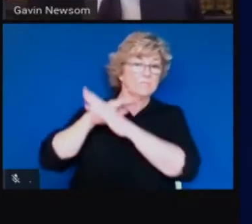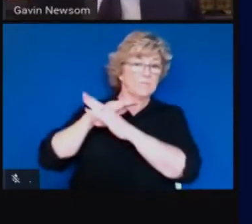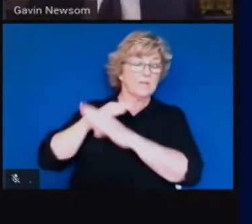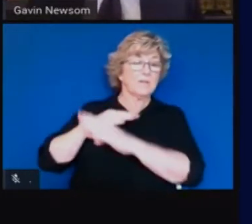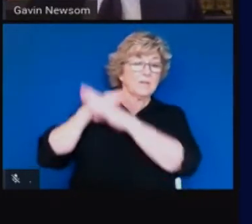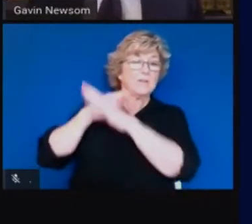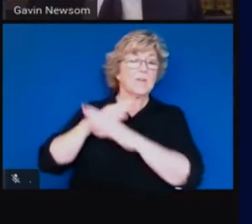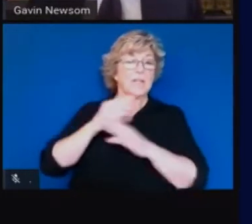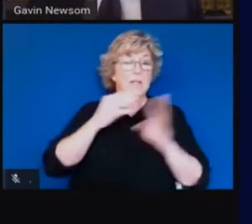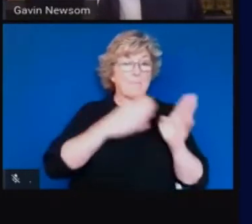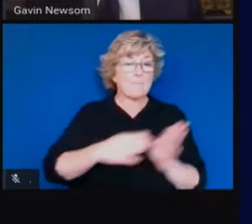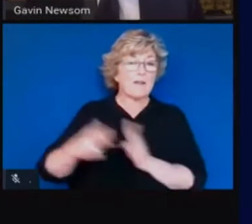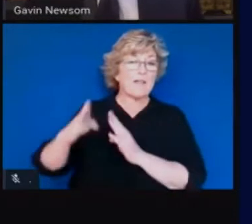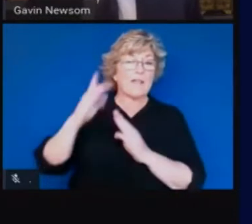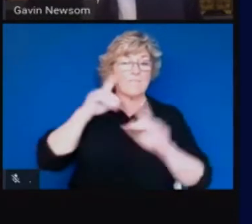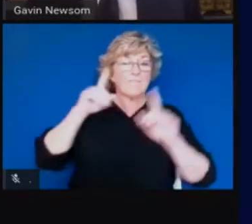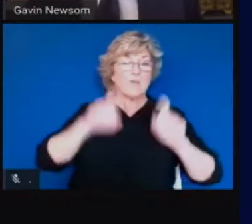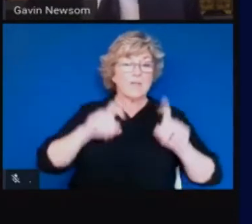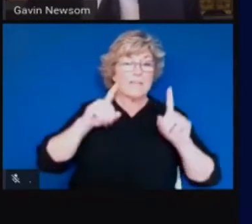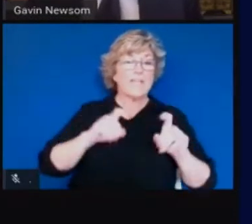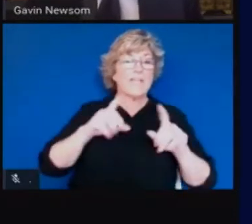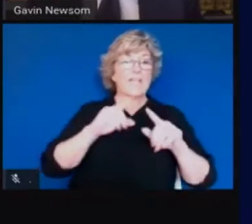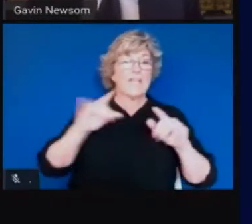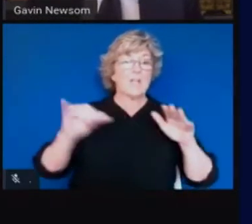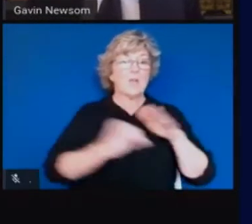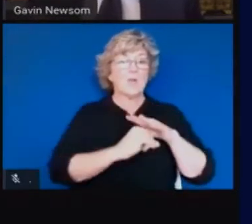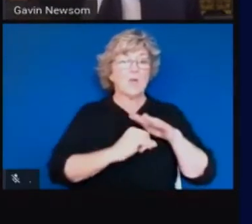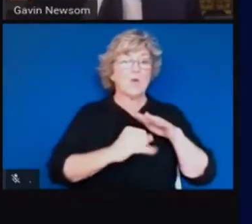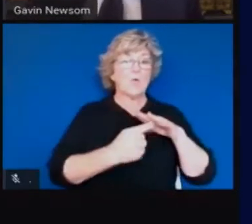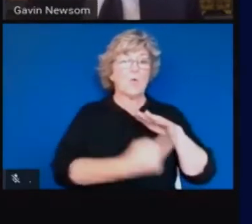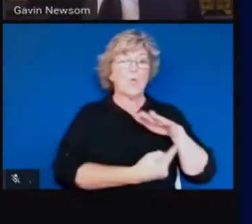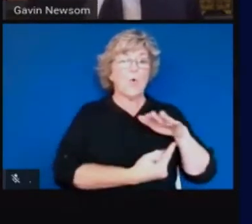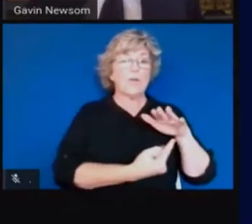different strategies on testing and quarantine, and those